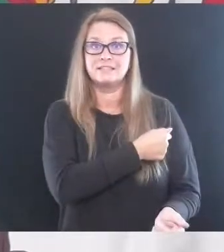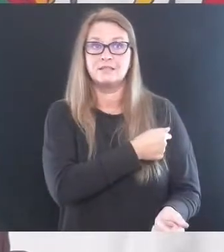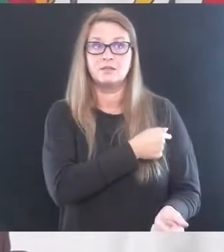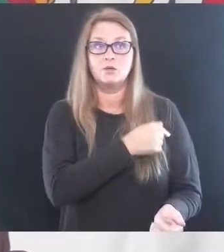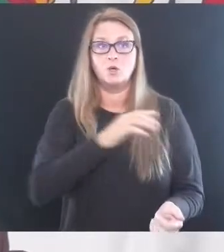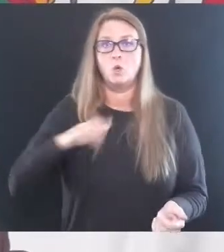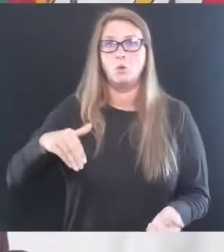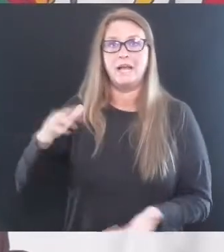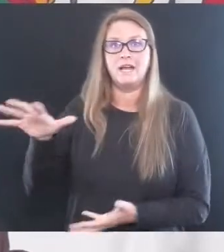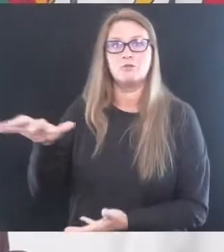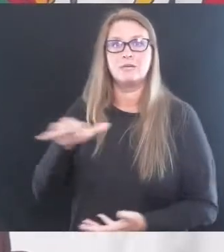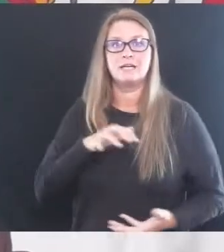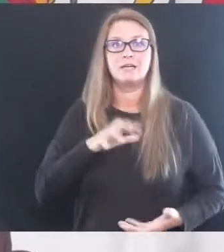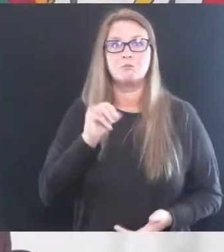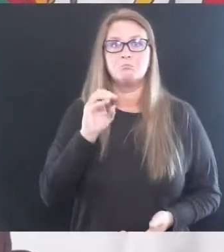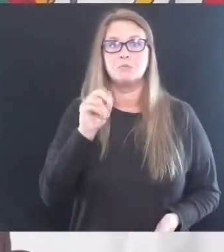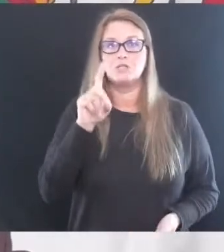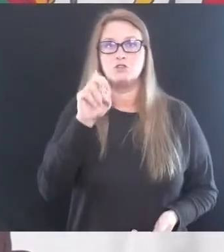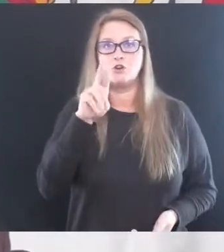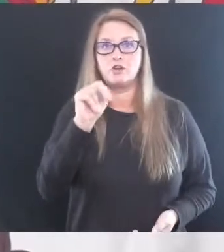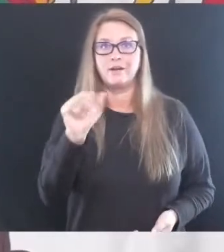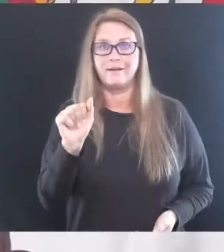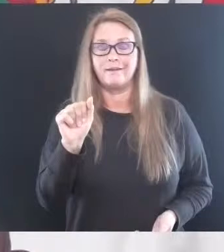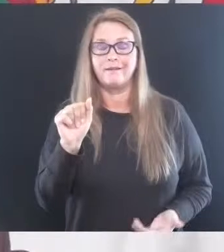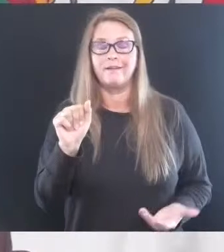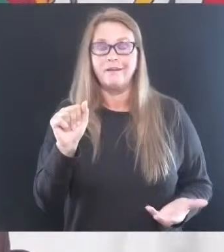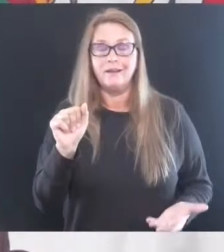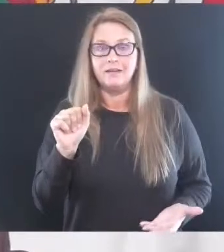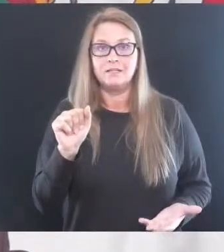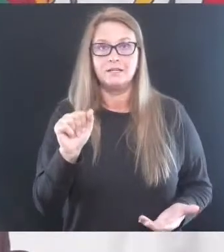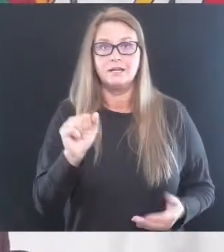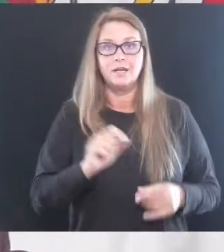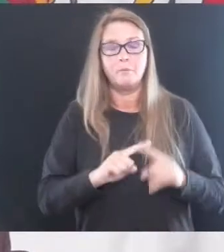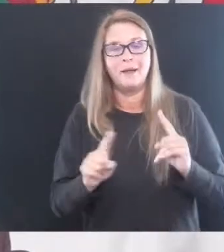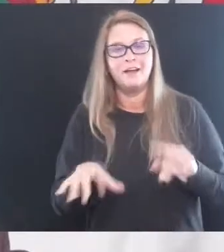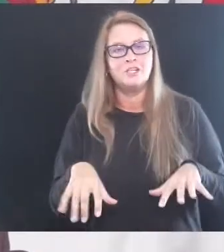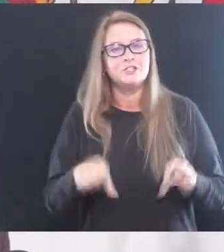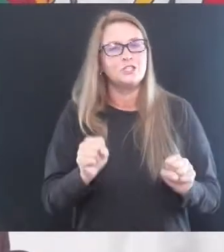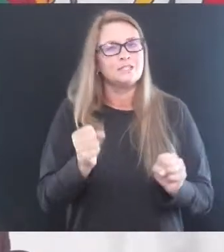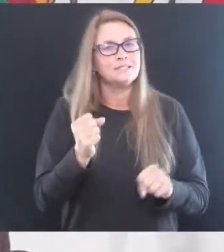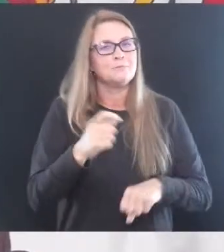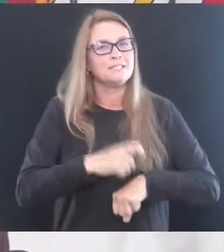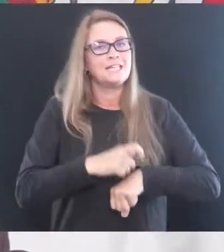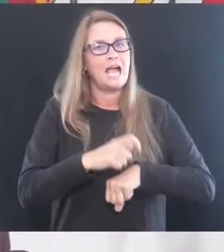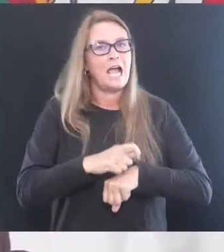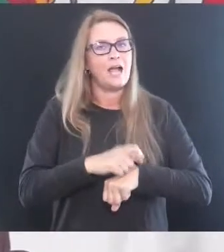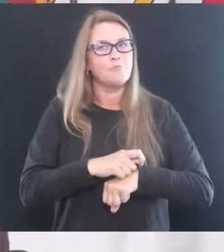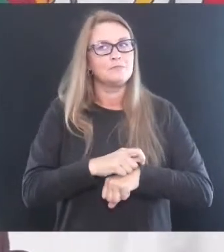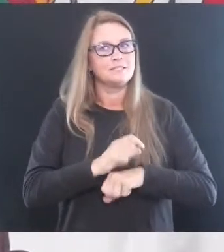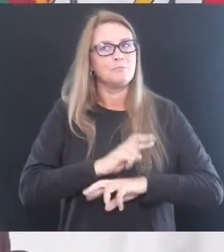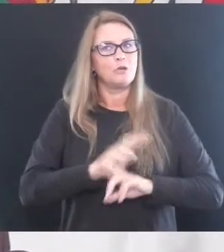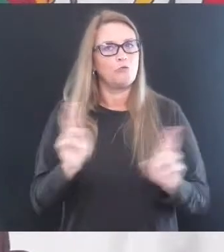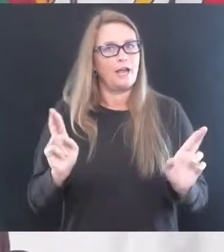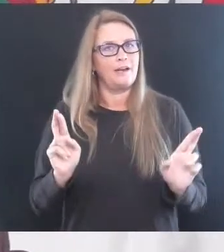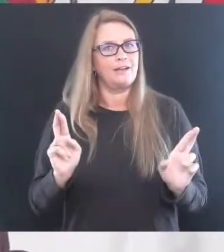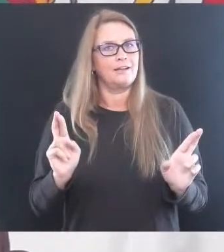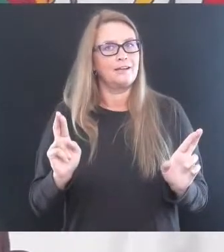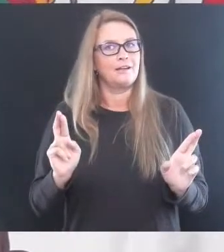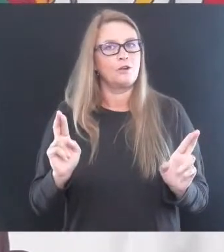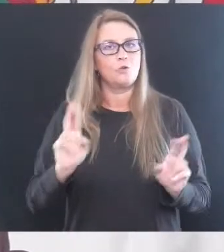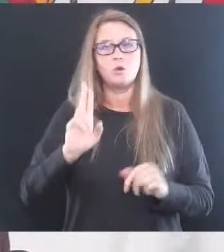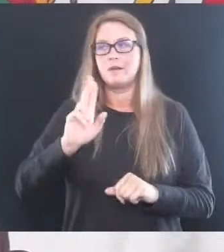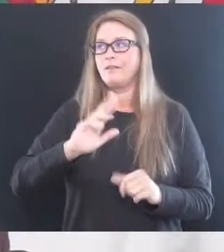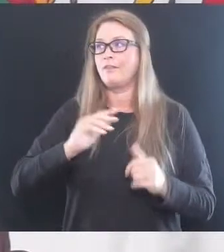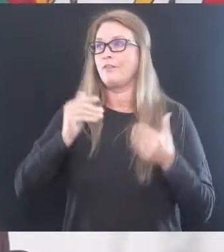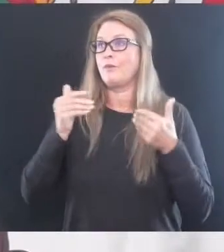have, you know, Moderna in the very beginning, but it took a little while to get really out of the blocks. You know, while the rest of the nation